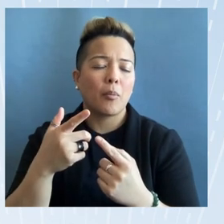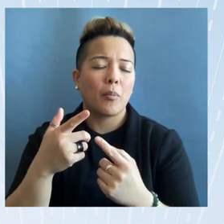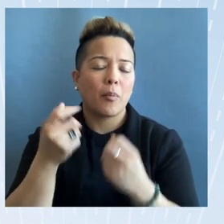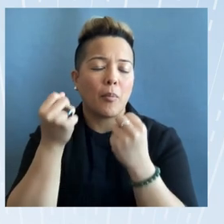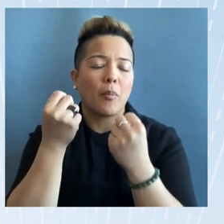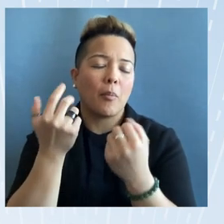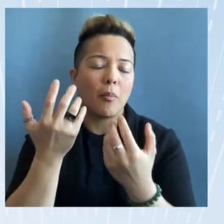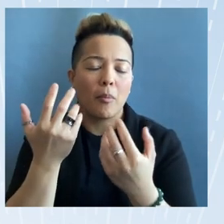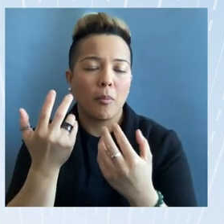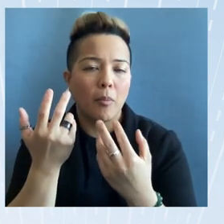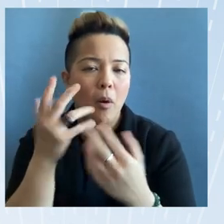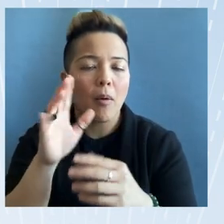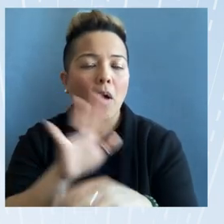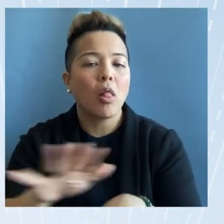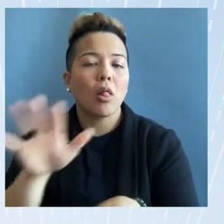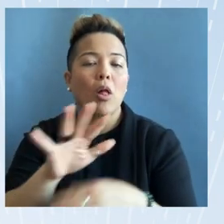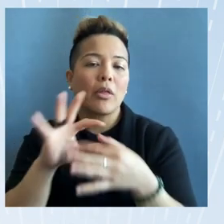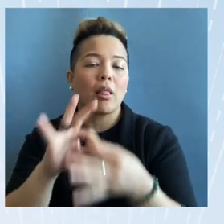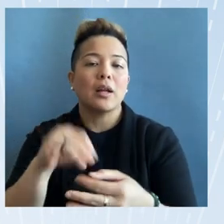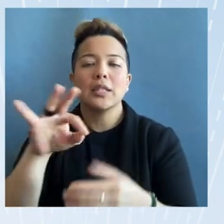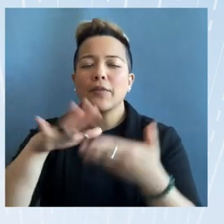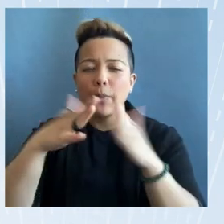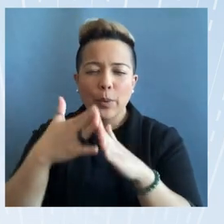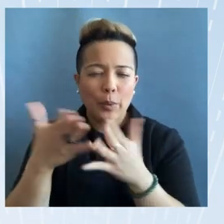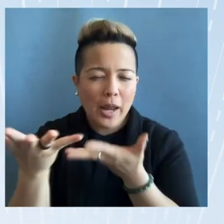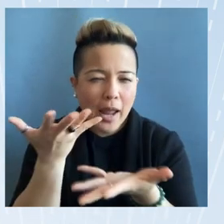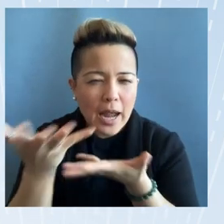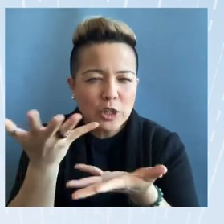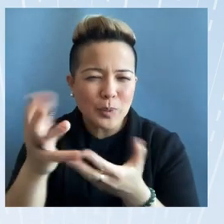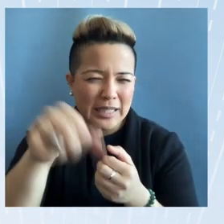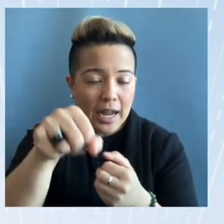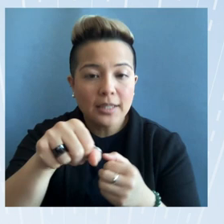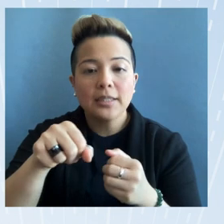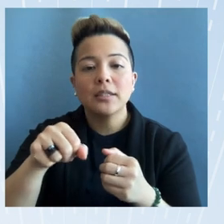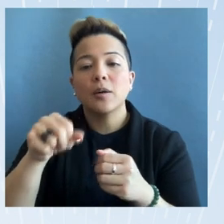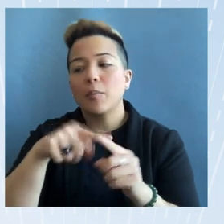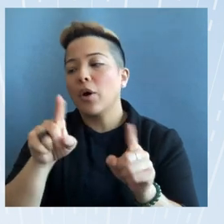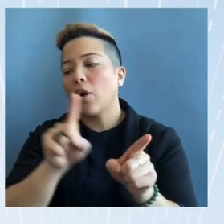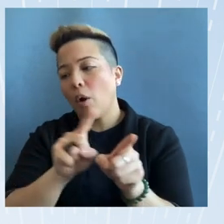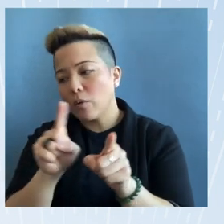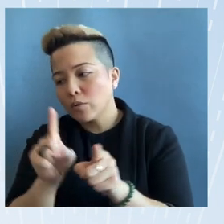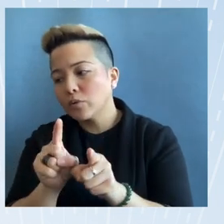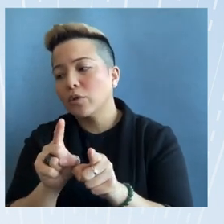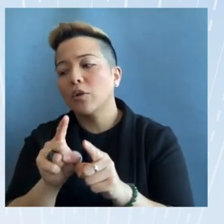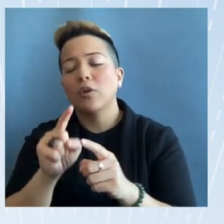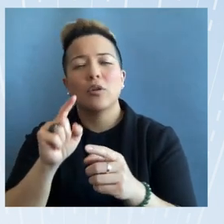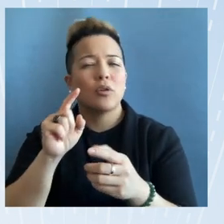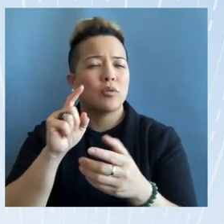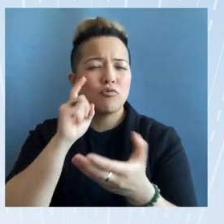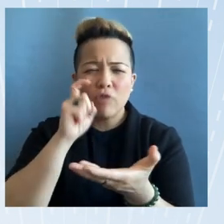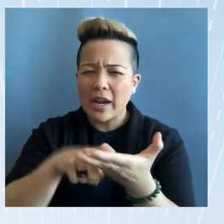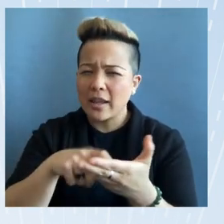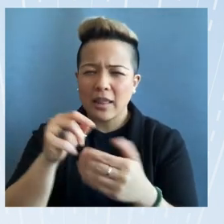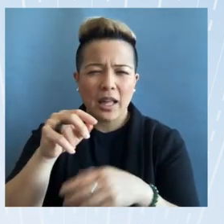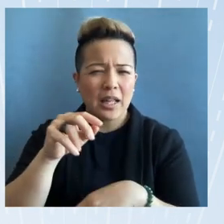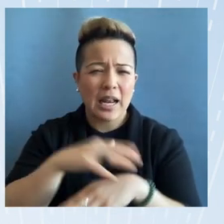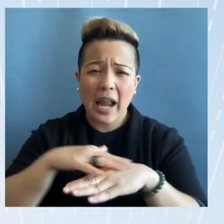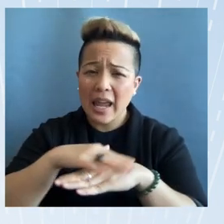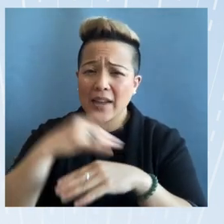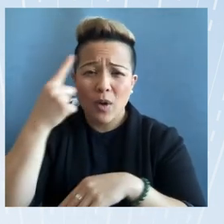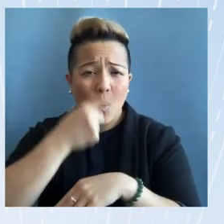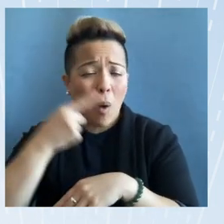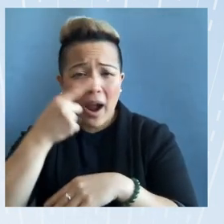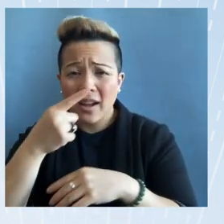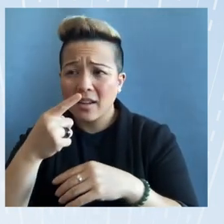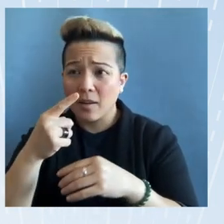many of the lines were around community engagement, but also recognizing the Native Hawaiian component